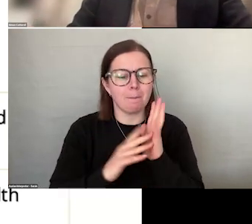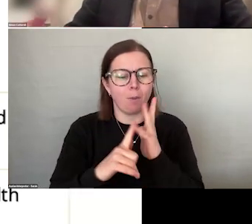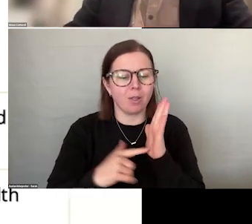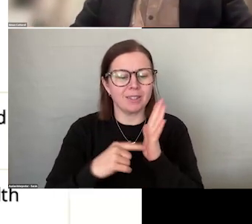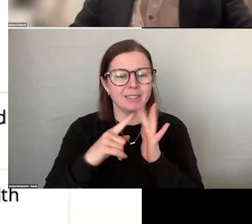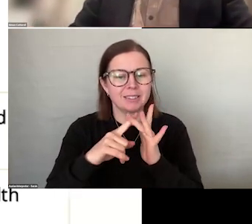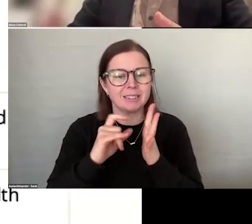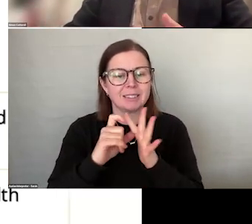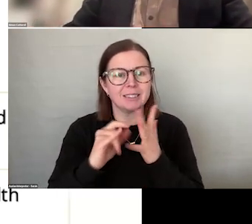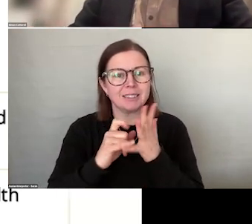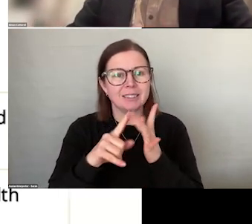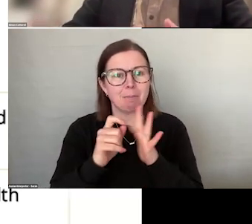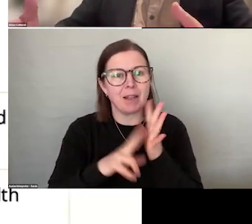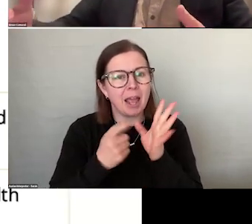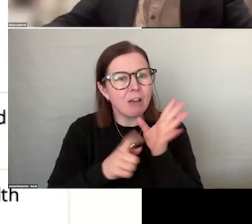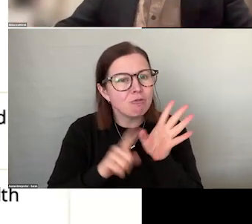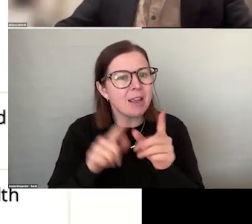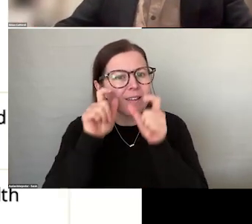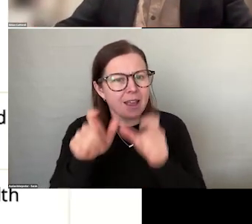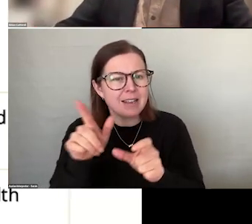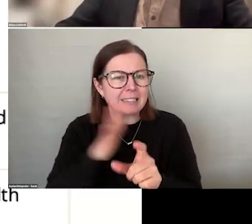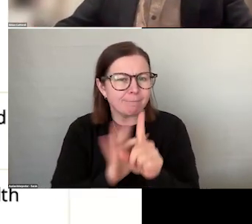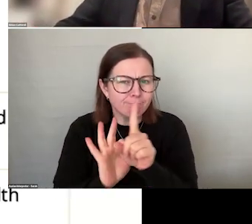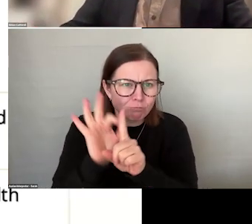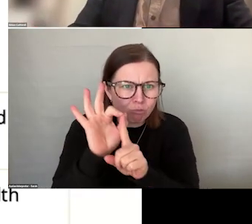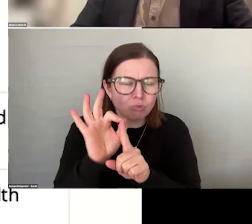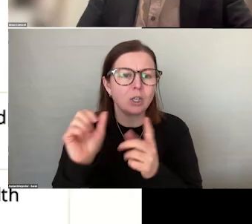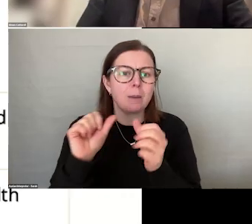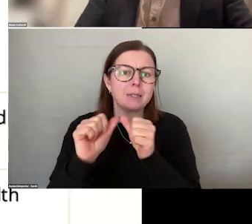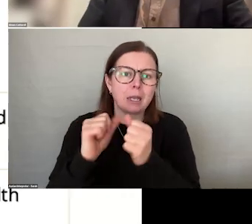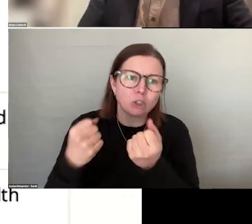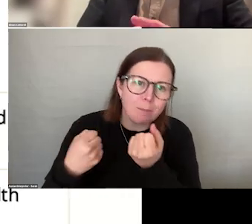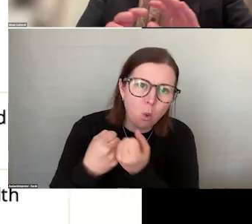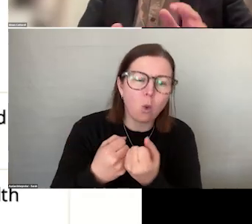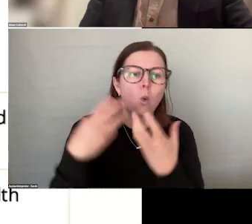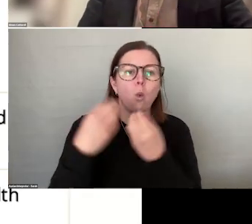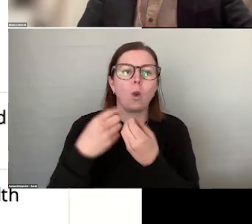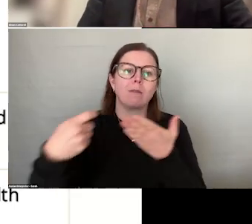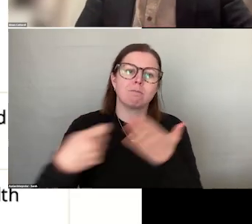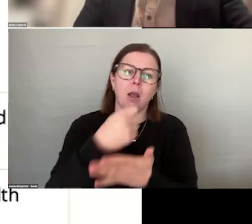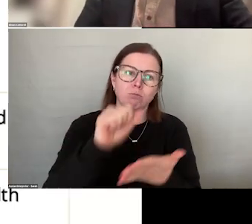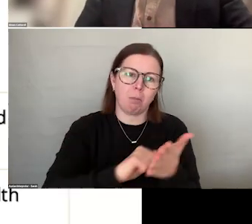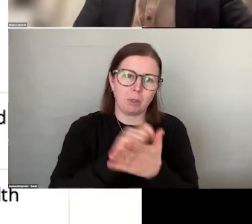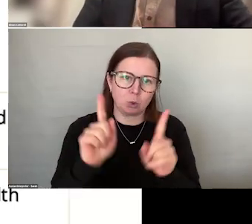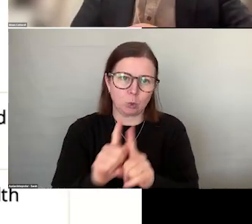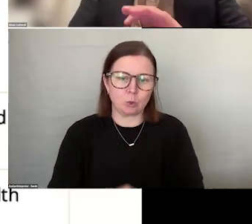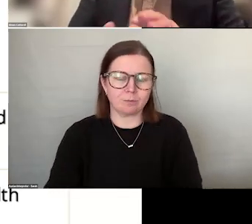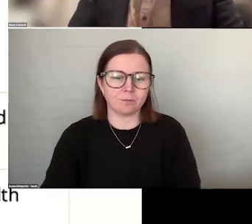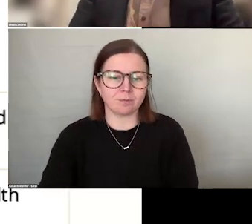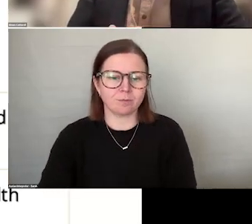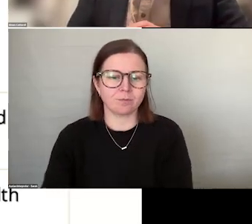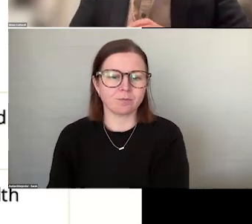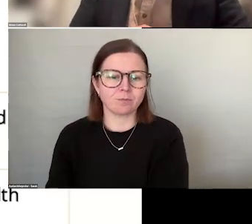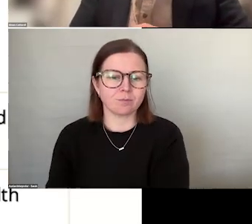care can be coordinated and properly supported and remunerated. So that's in primary care. And I